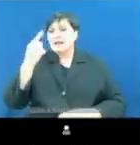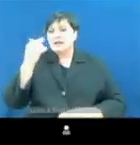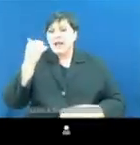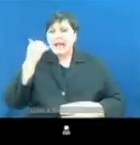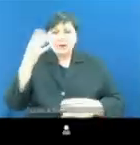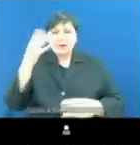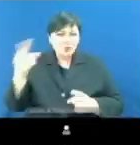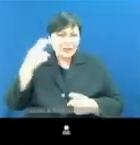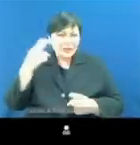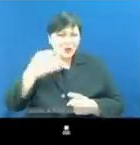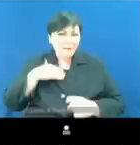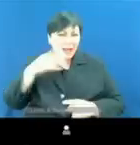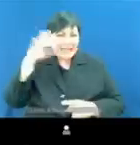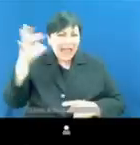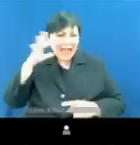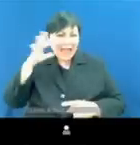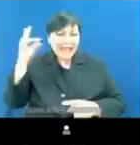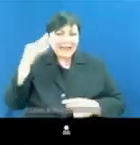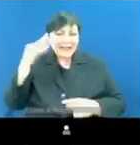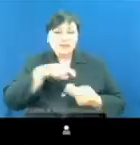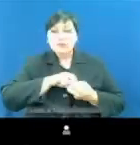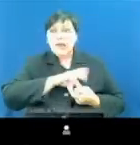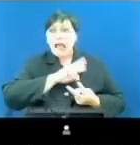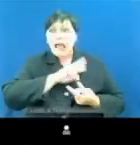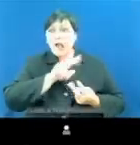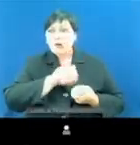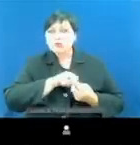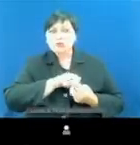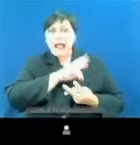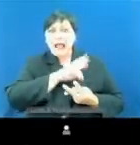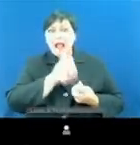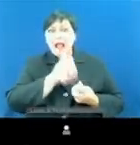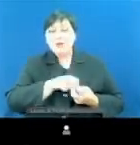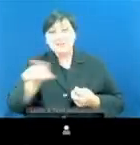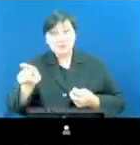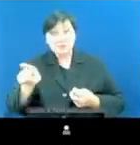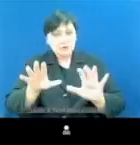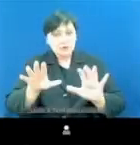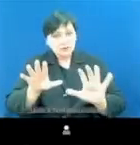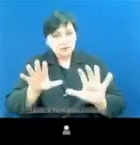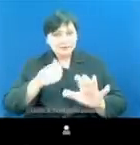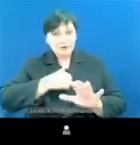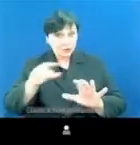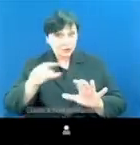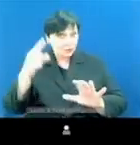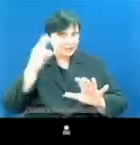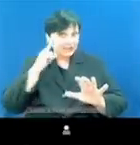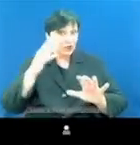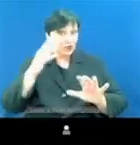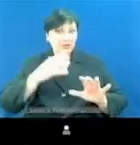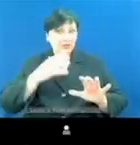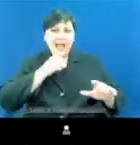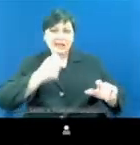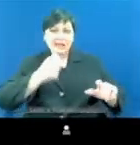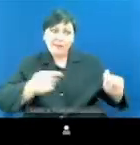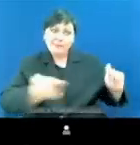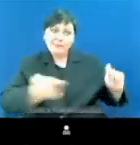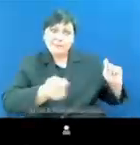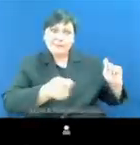cat, but she's just cute. So if you hear her screaming, I'm not beating her. I don't beat her all that